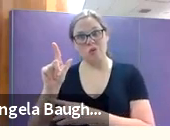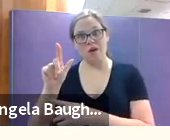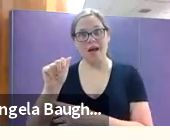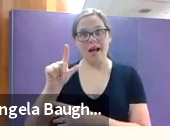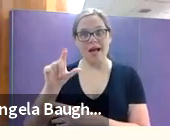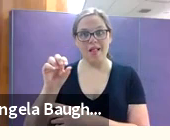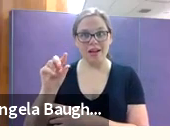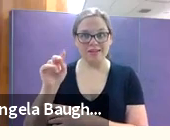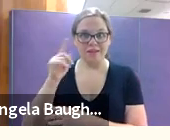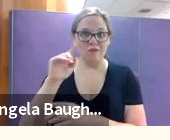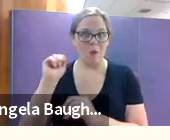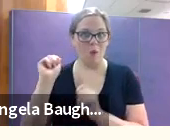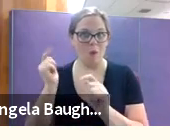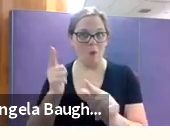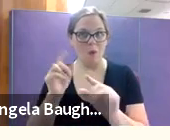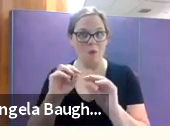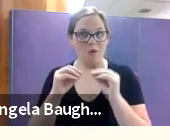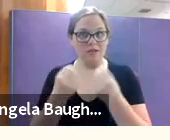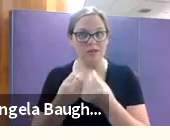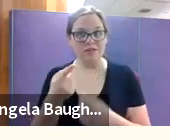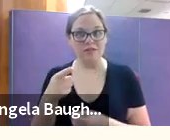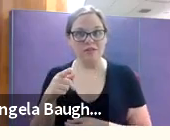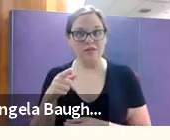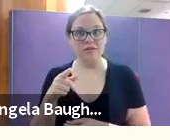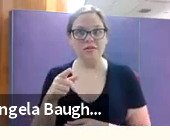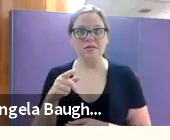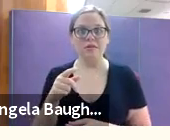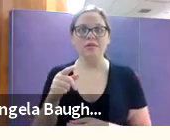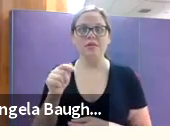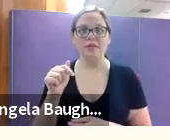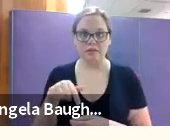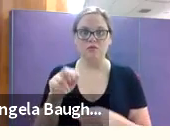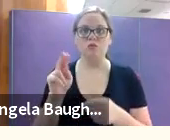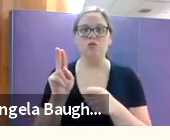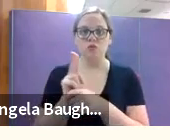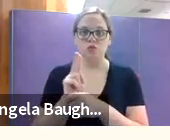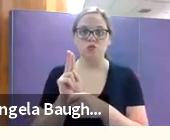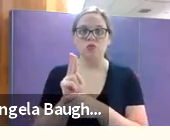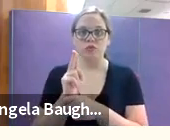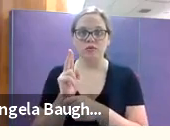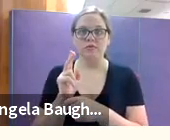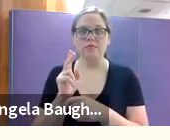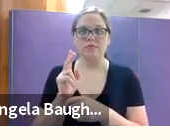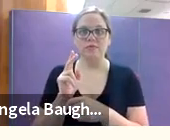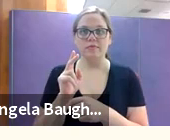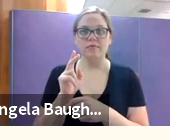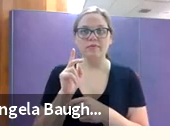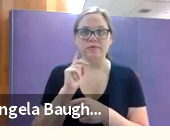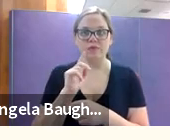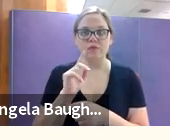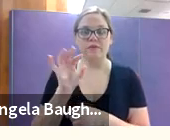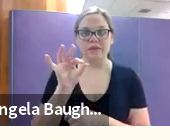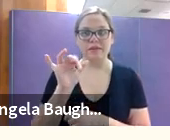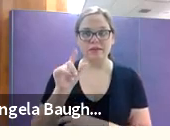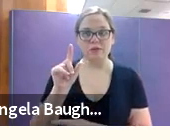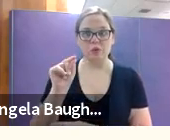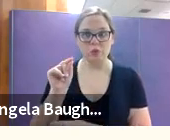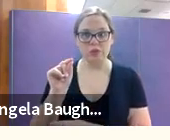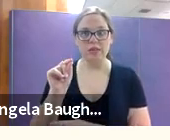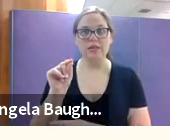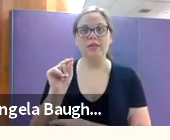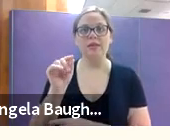all organizations? And this is using, right, this is for fiscal year 20 using those projections